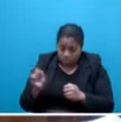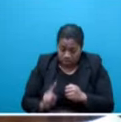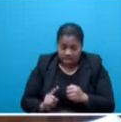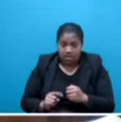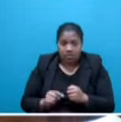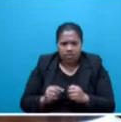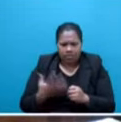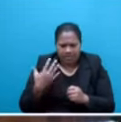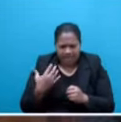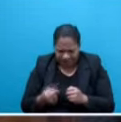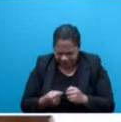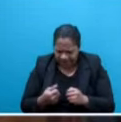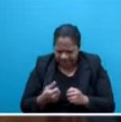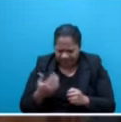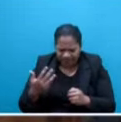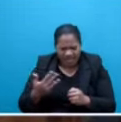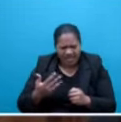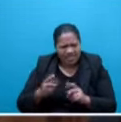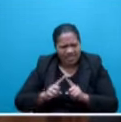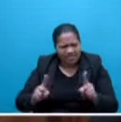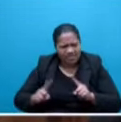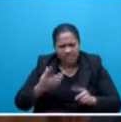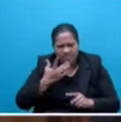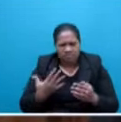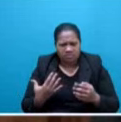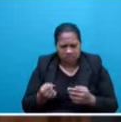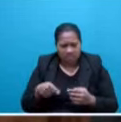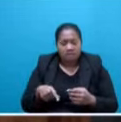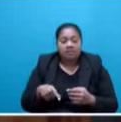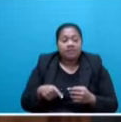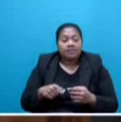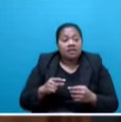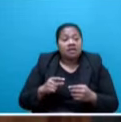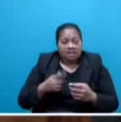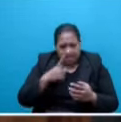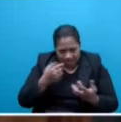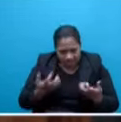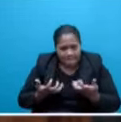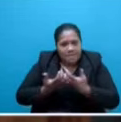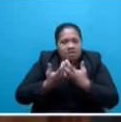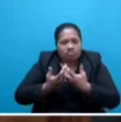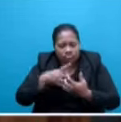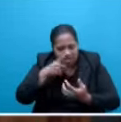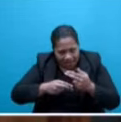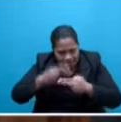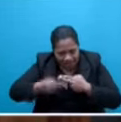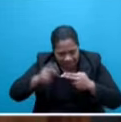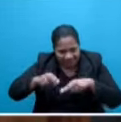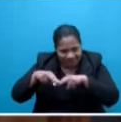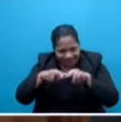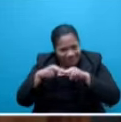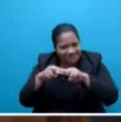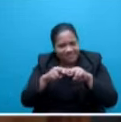which comprises of early, mid, and late season maturating varieties that are suitable for Fiji conditions. There is good mixture